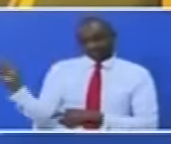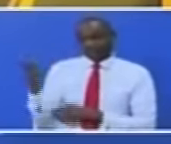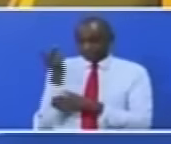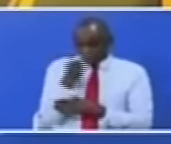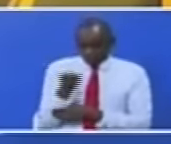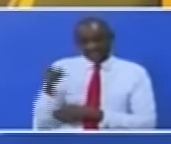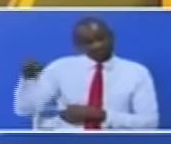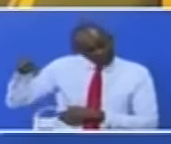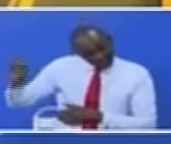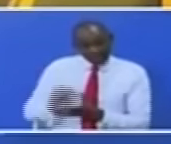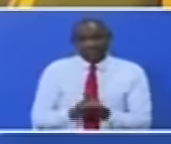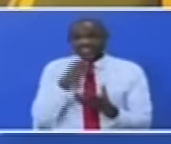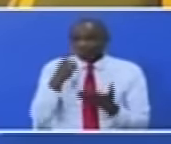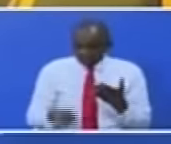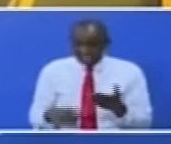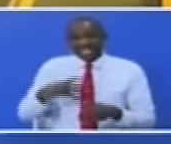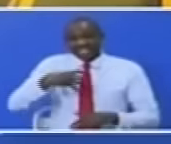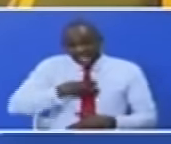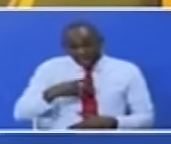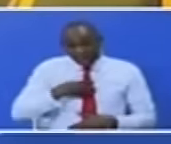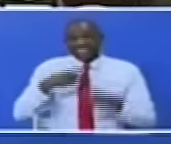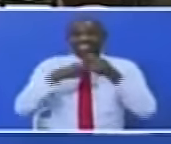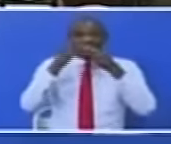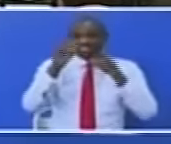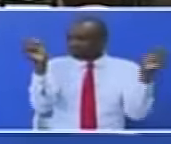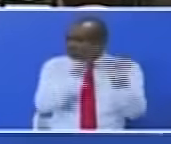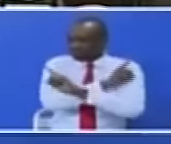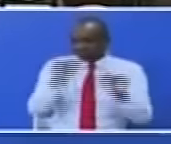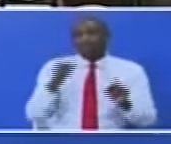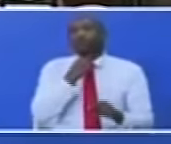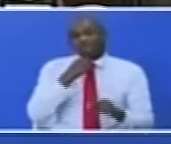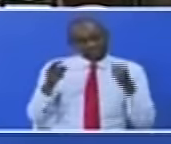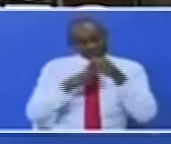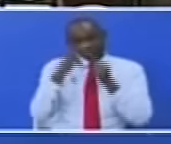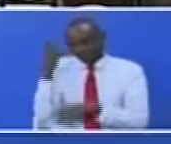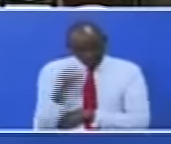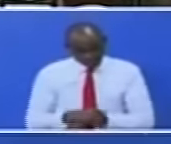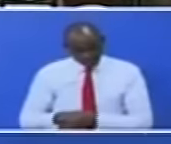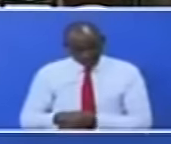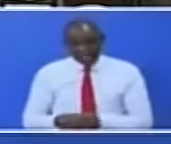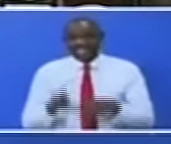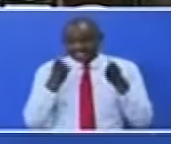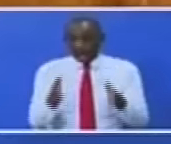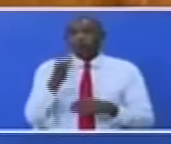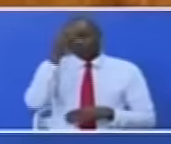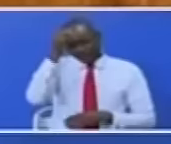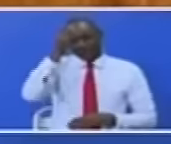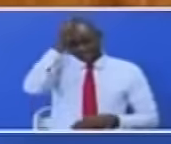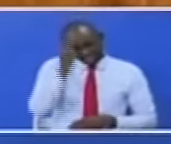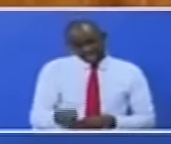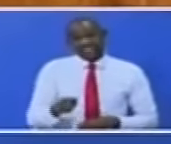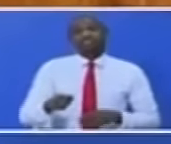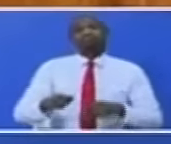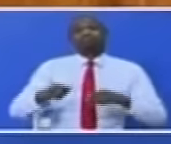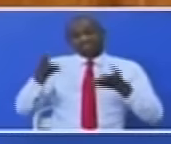aged 72, are challenging their retirement at 70. But even as a five-judge bench chaired by